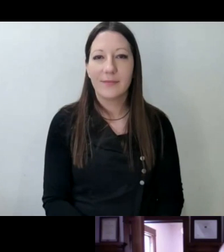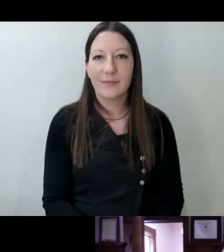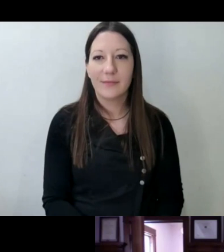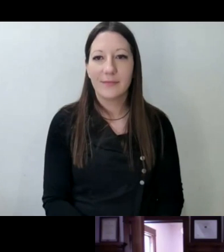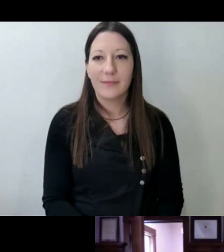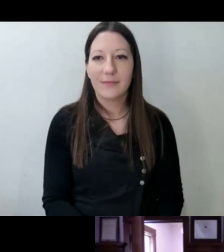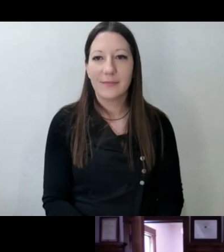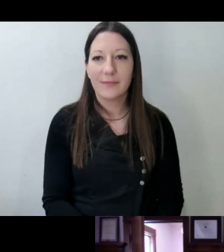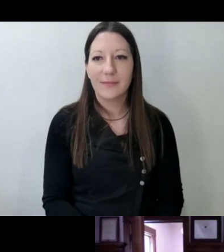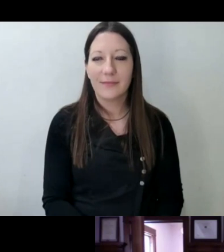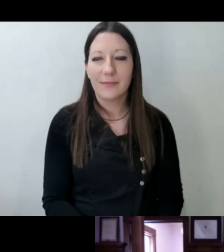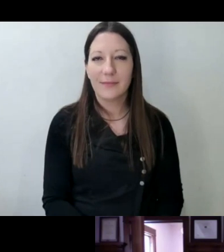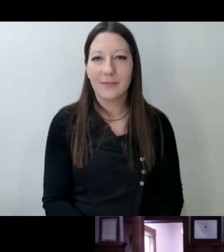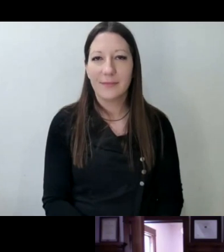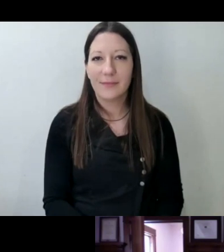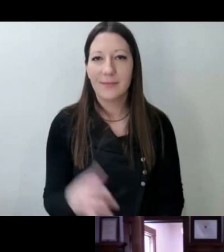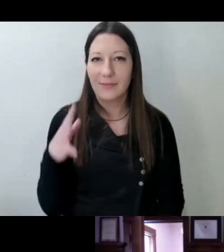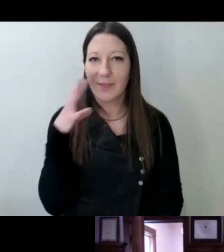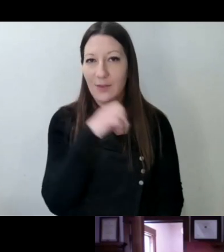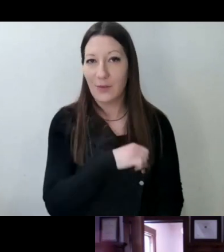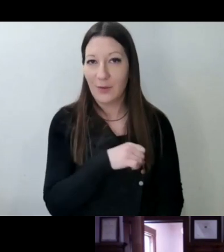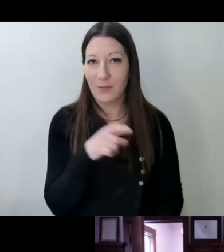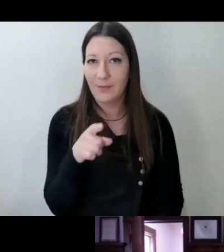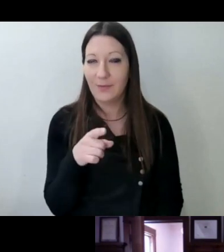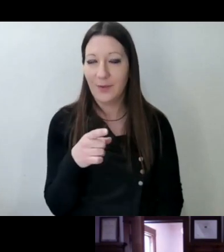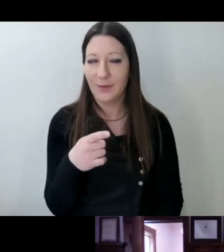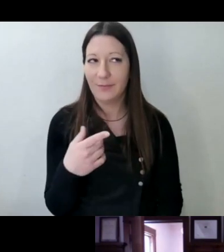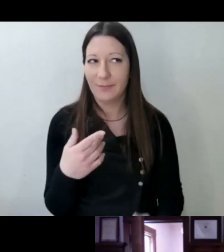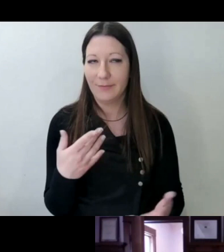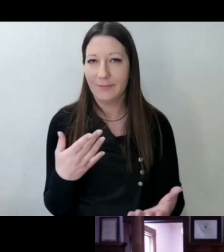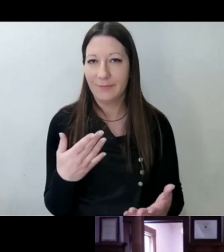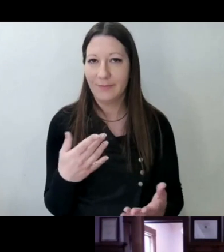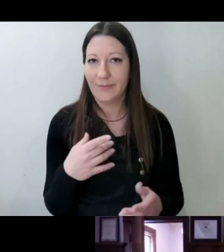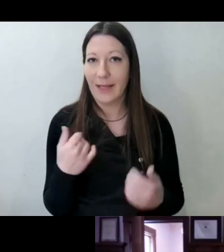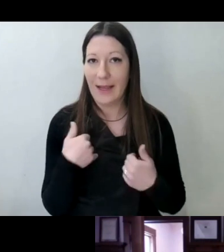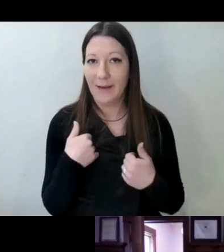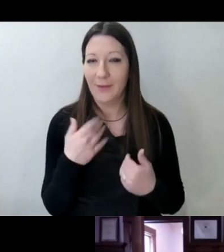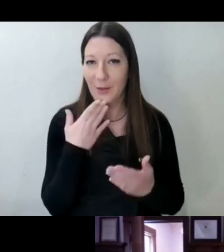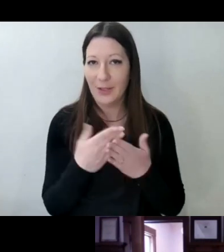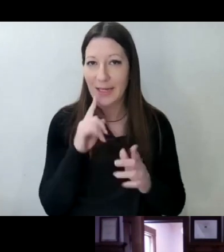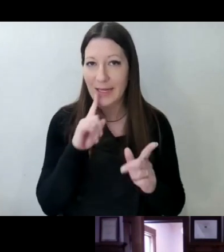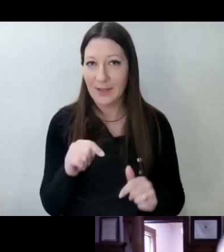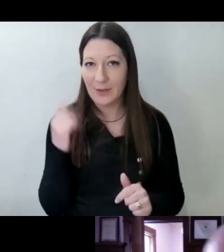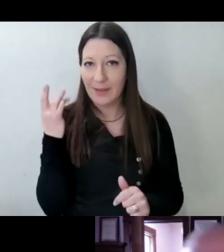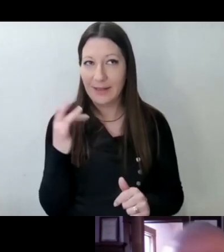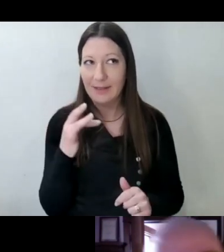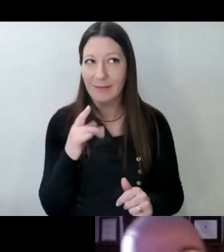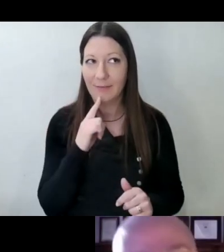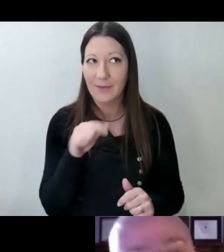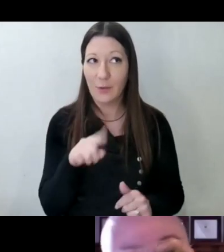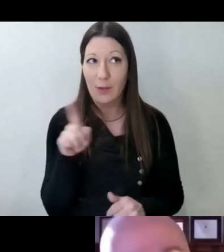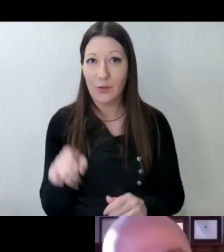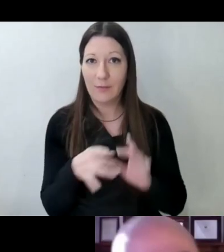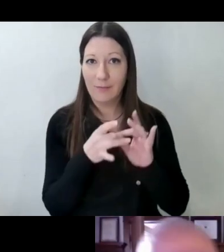about that because it plays into your like broader research project for your doctoral dissertation